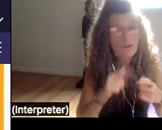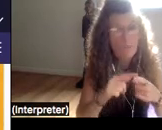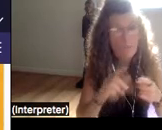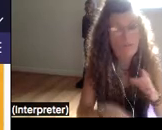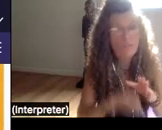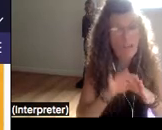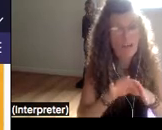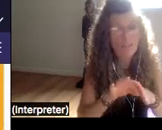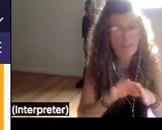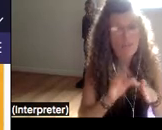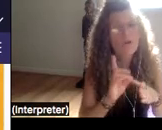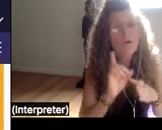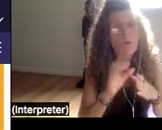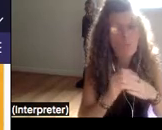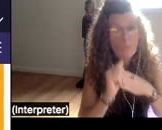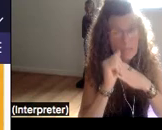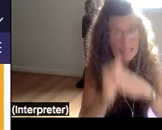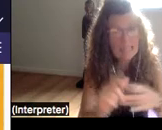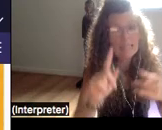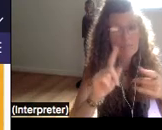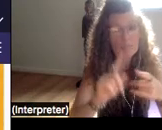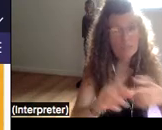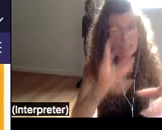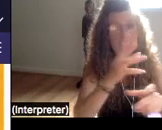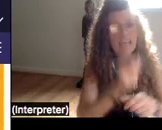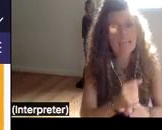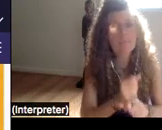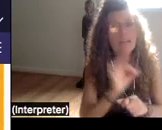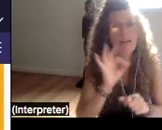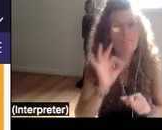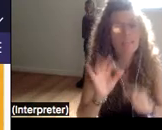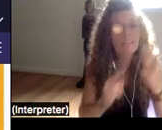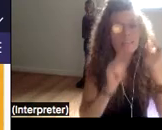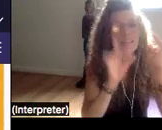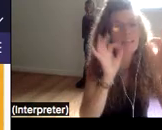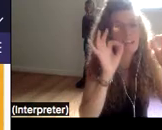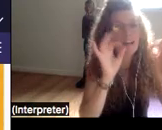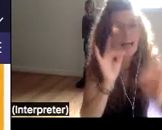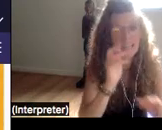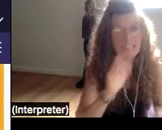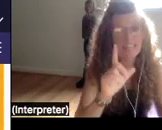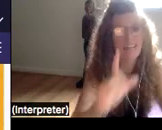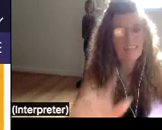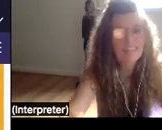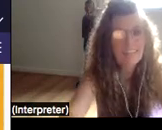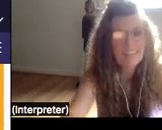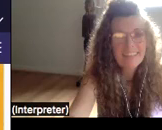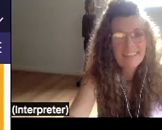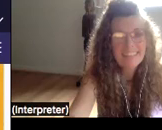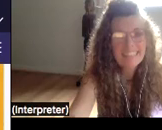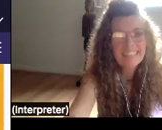which, when found, would lead him to the attainment of his ideal.